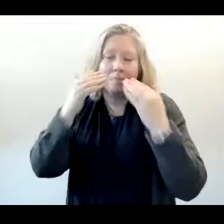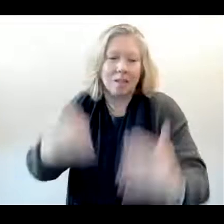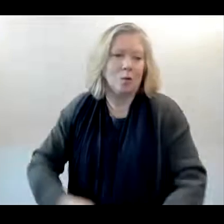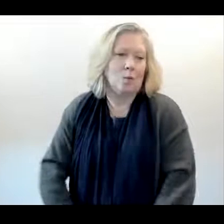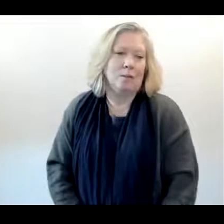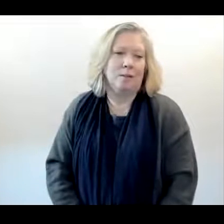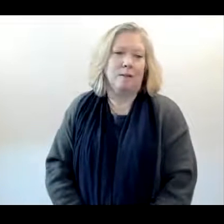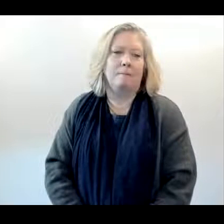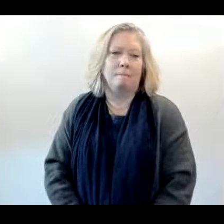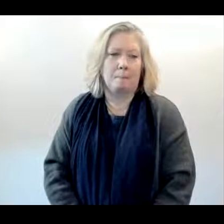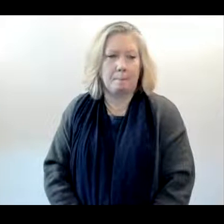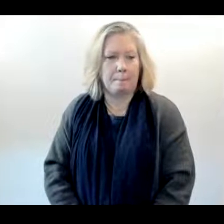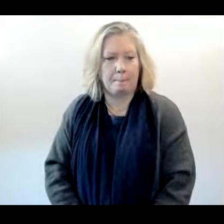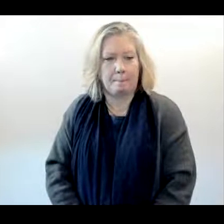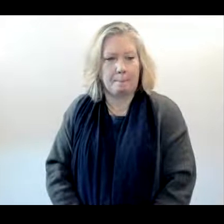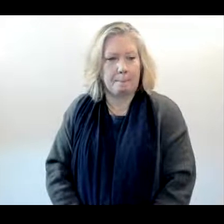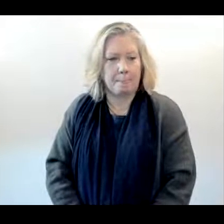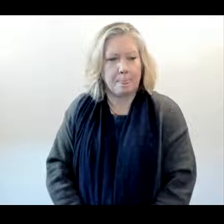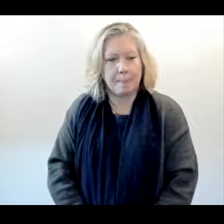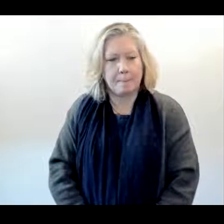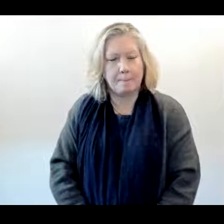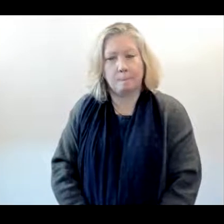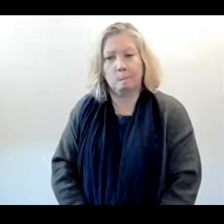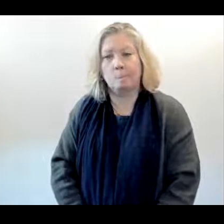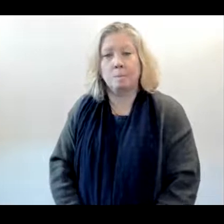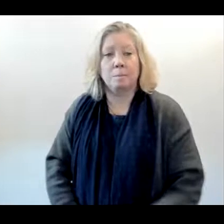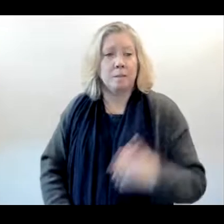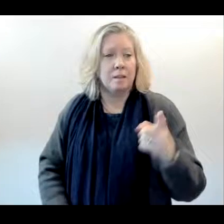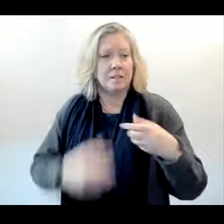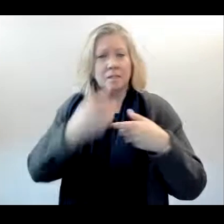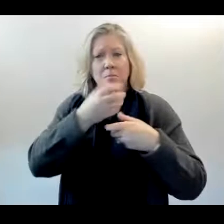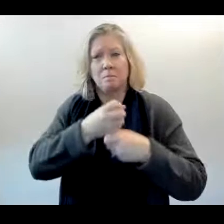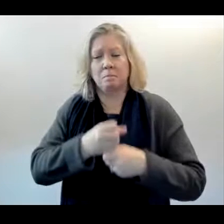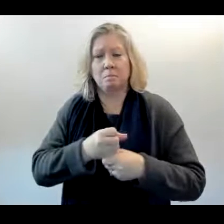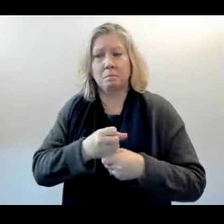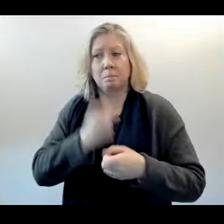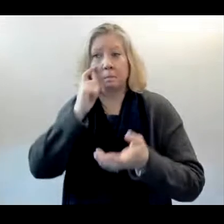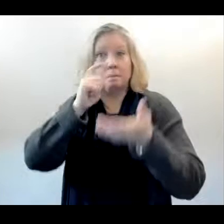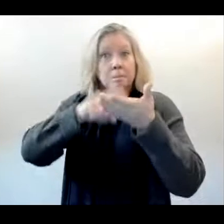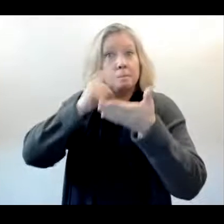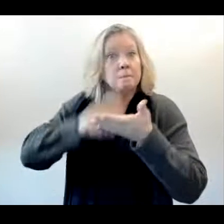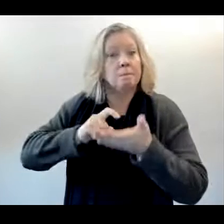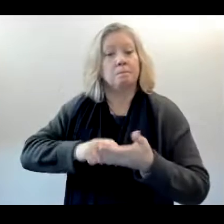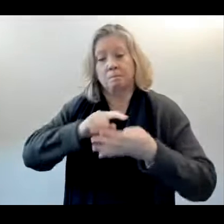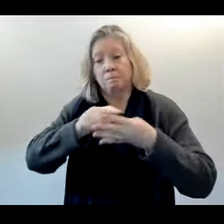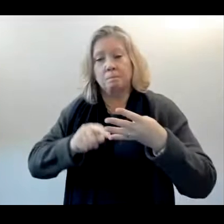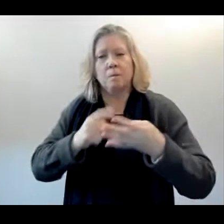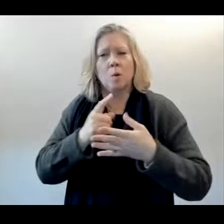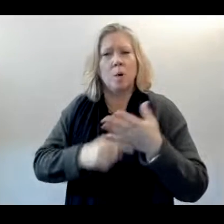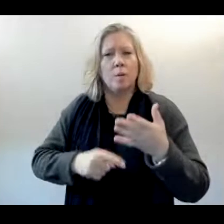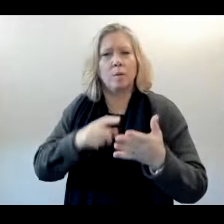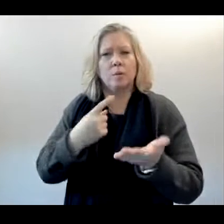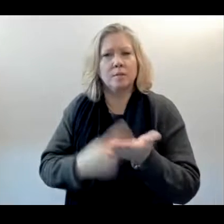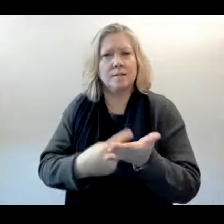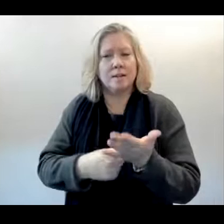Great, thank you. A little preview of what we're going to cover today on today's agenda. The first item